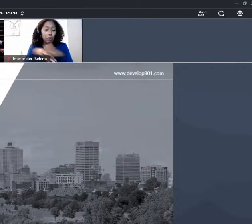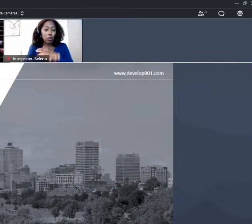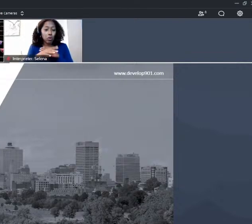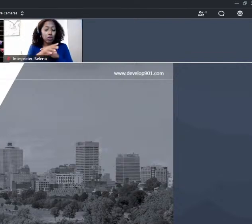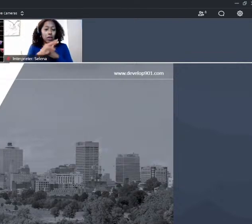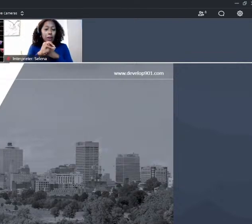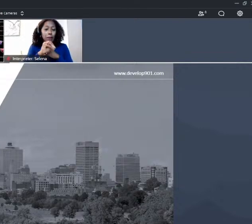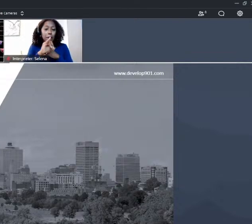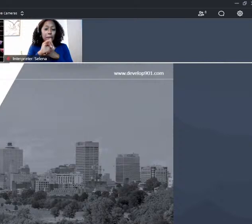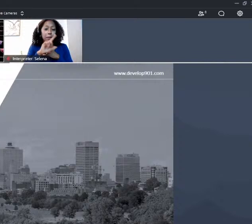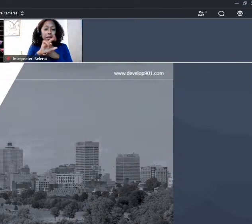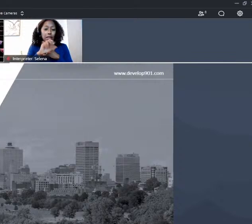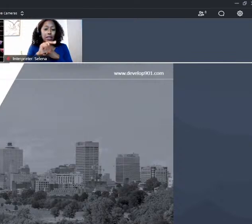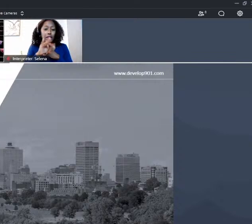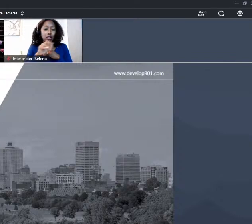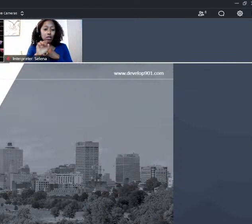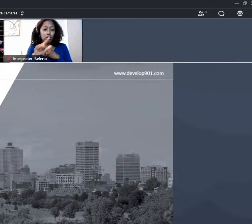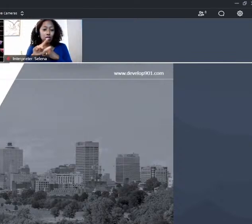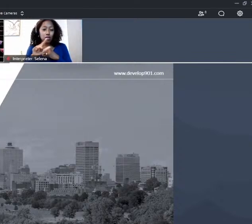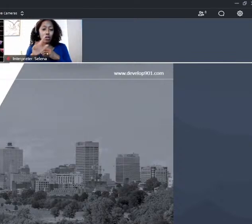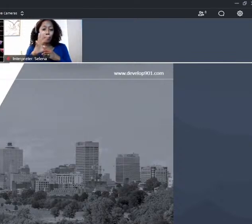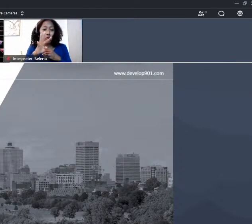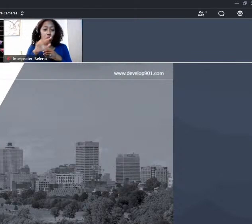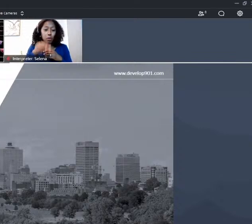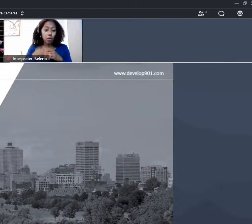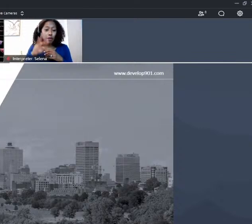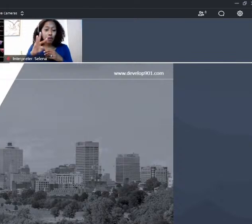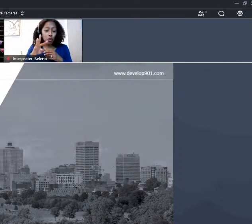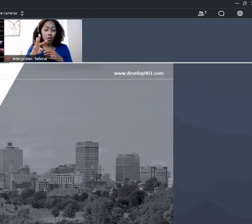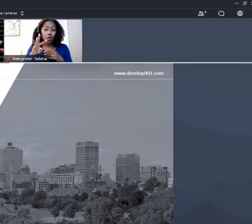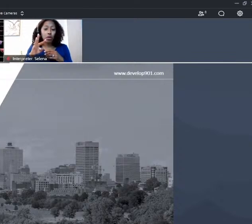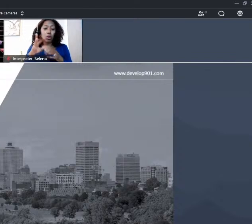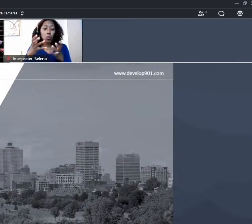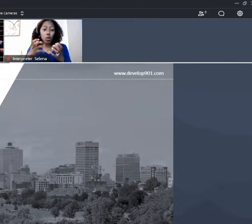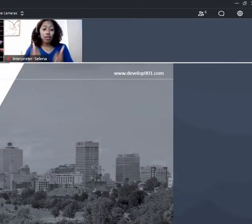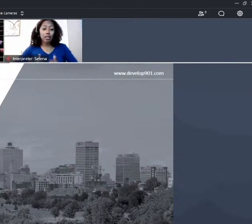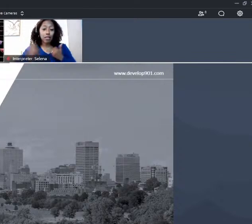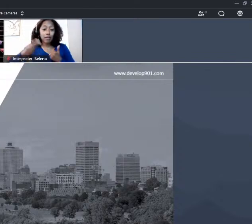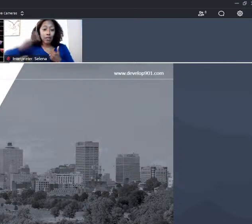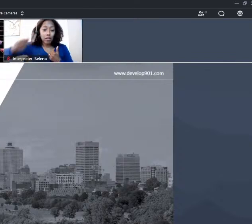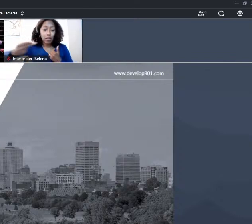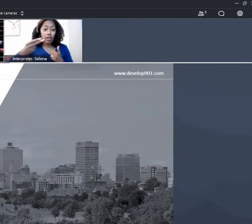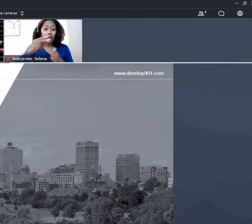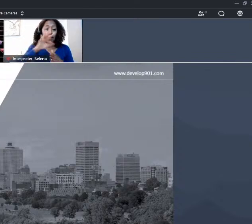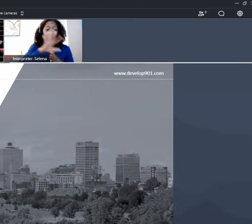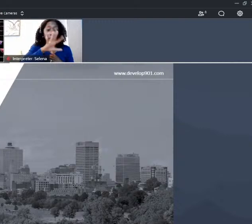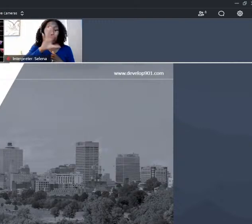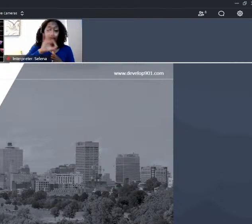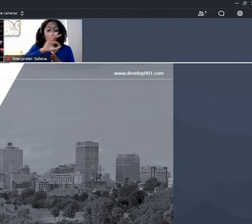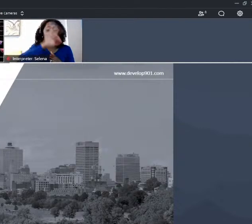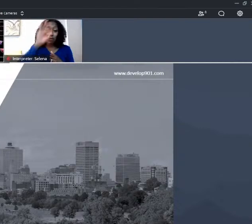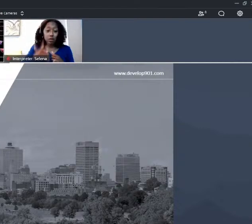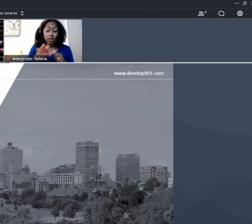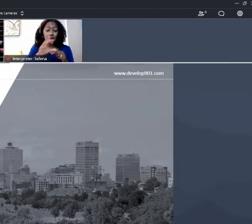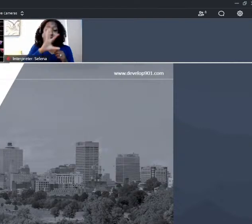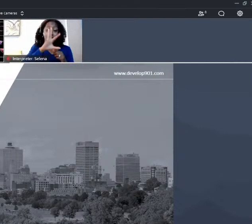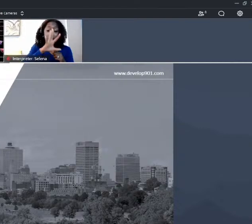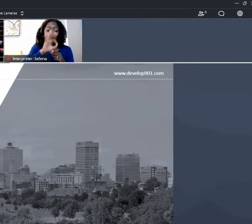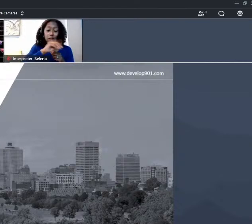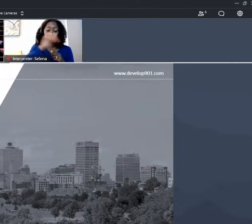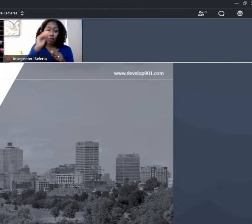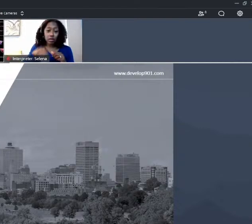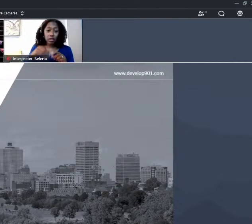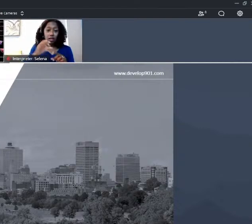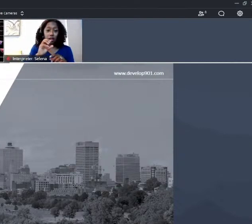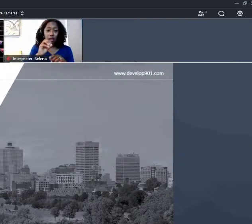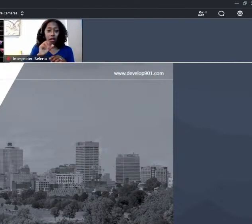44% of millennials want to live in a historical district. 59% of all millennial buyers purchase a